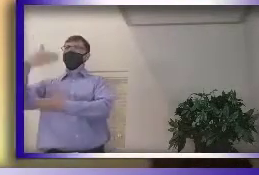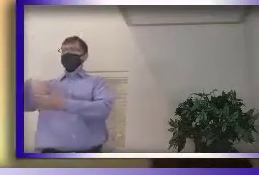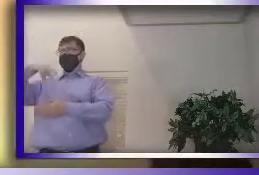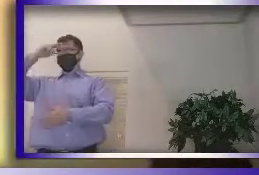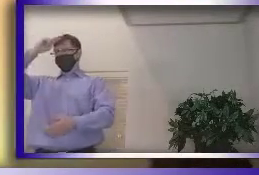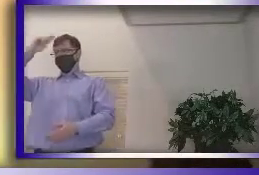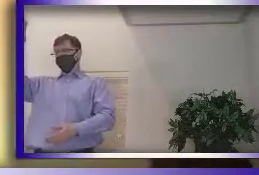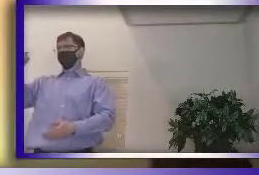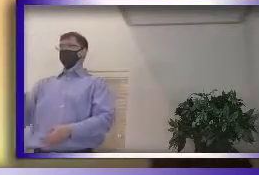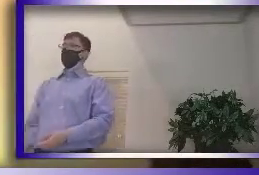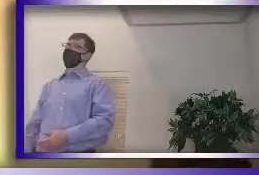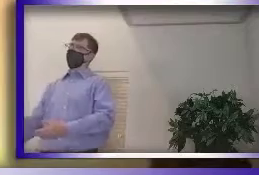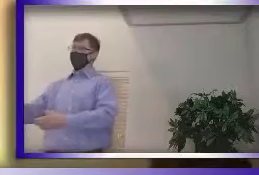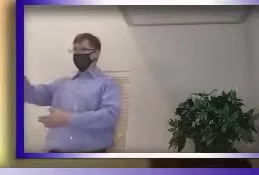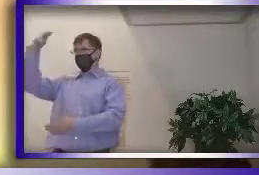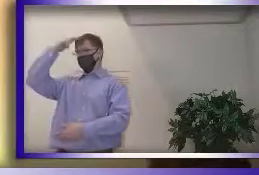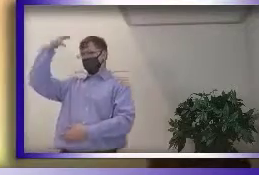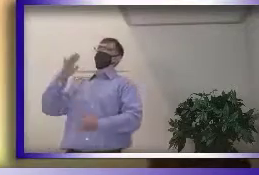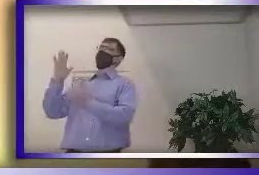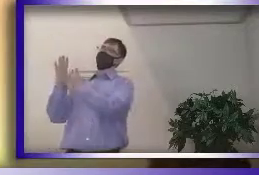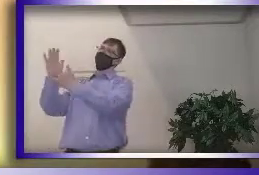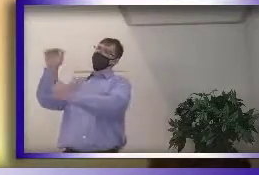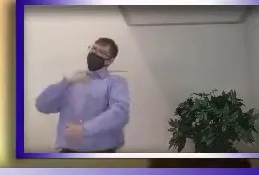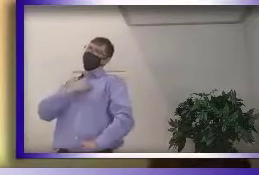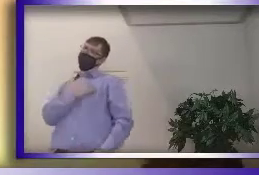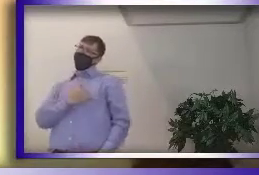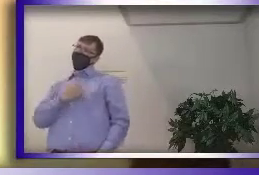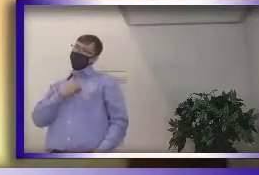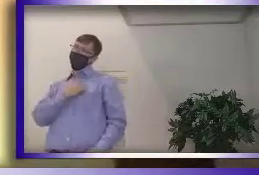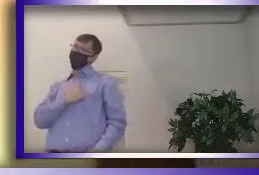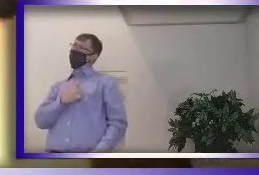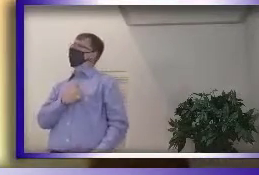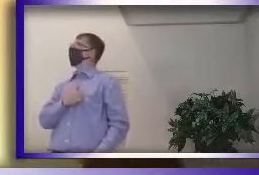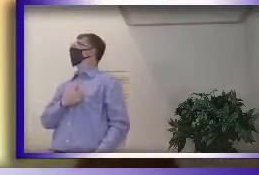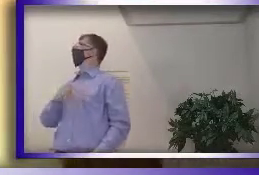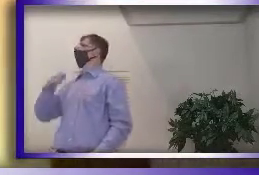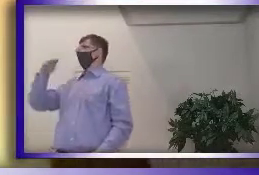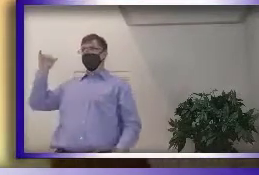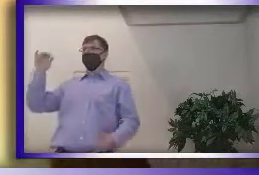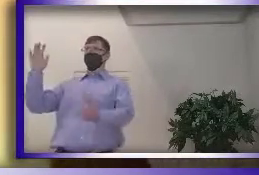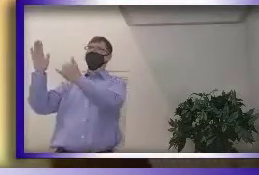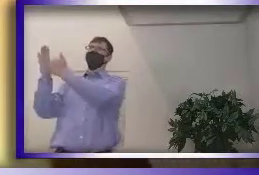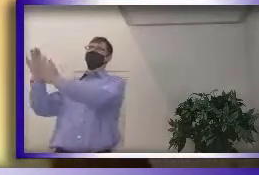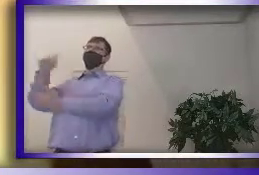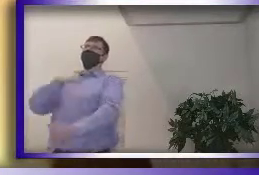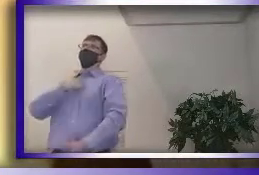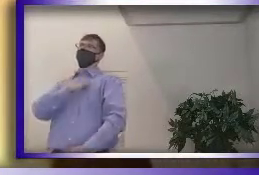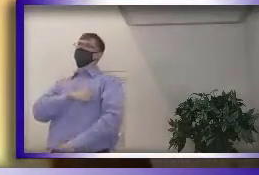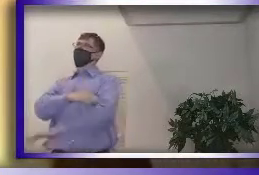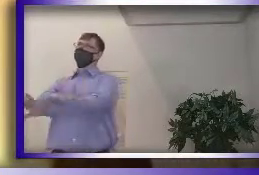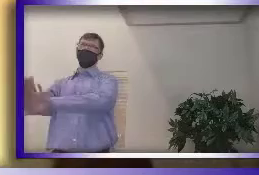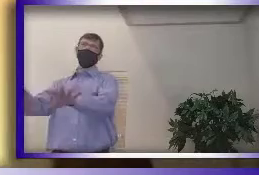is not where the real power lies. That's what we attribute the power to.